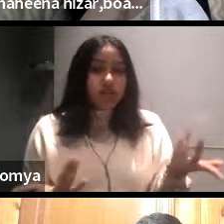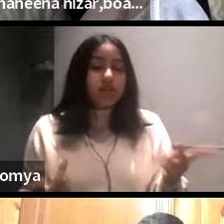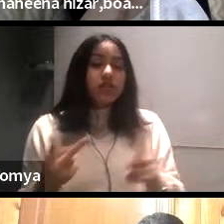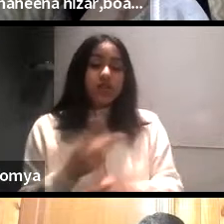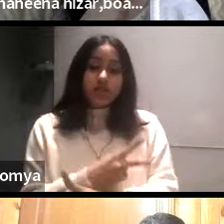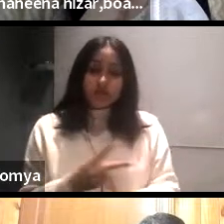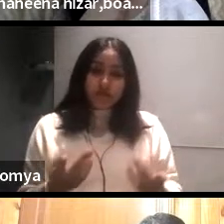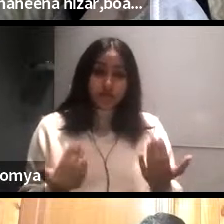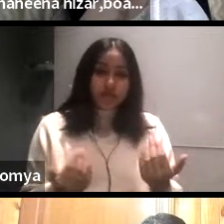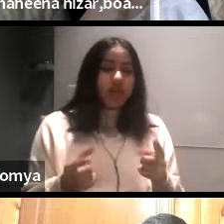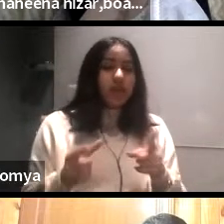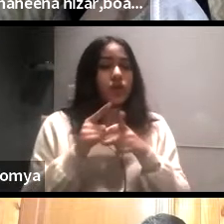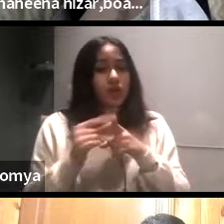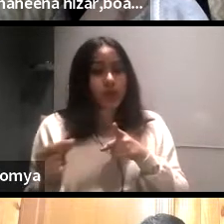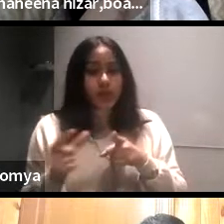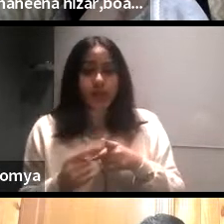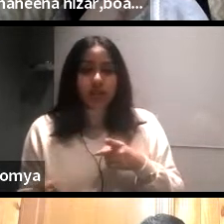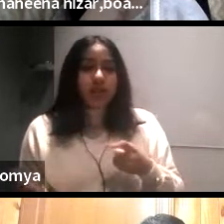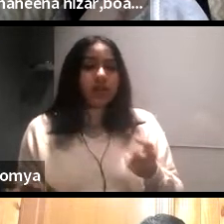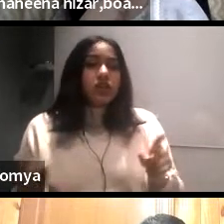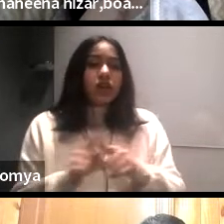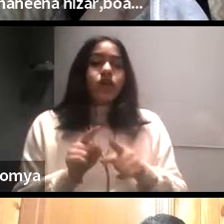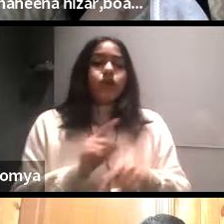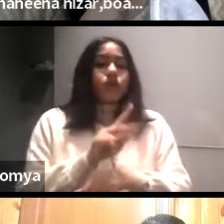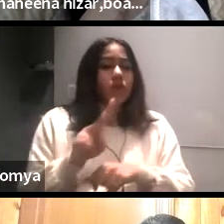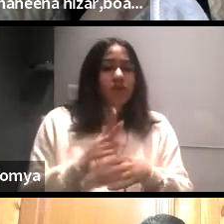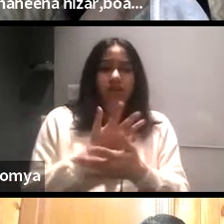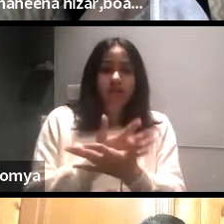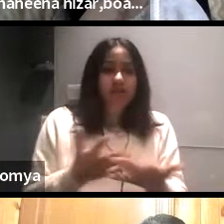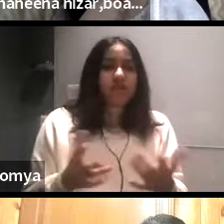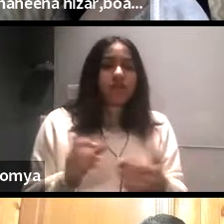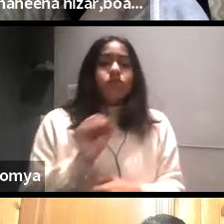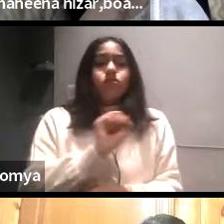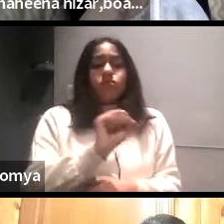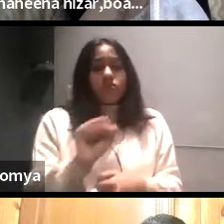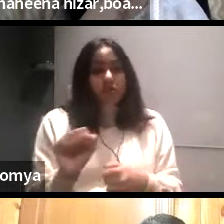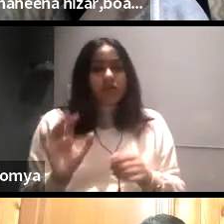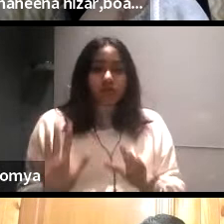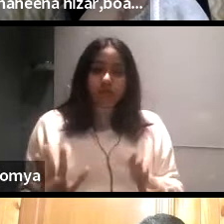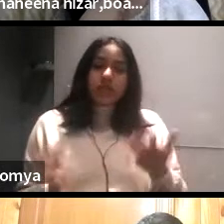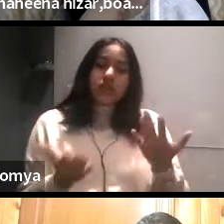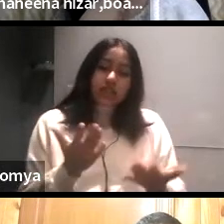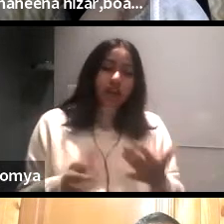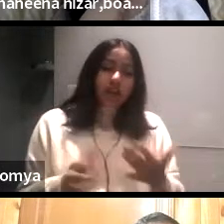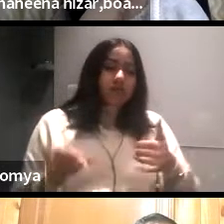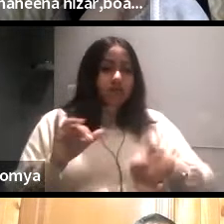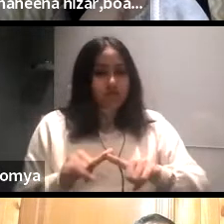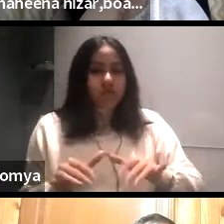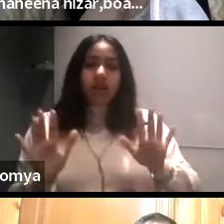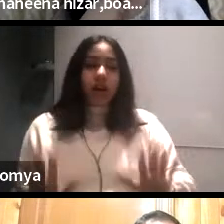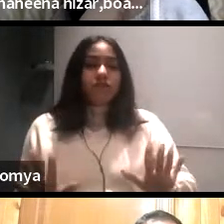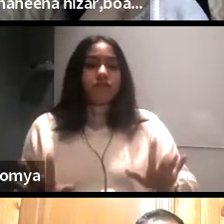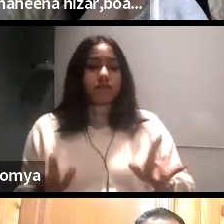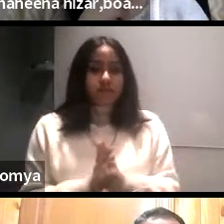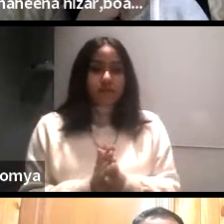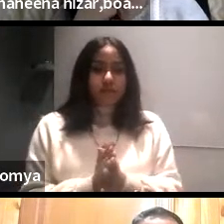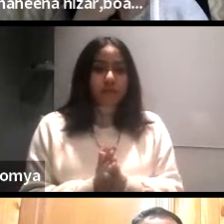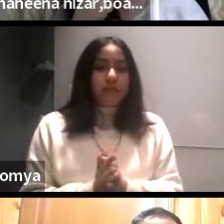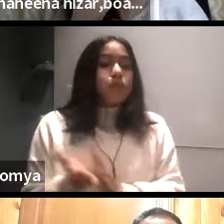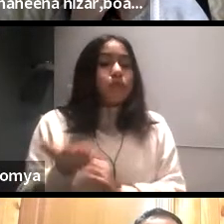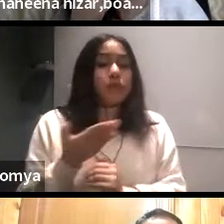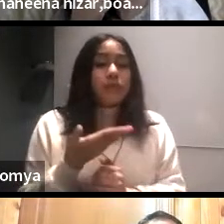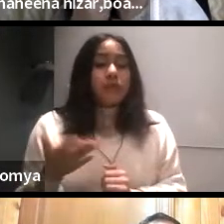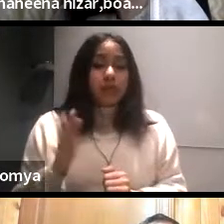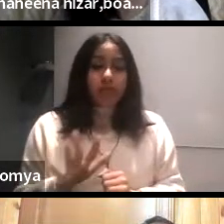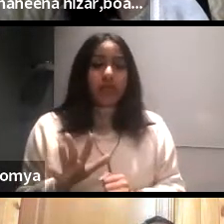another, working different patterns or hours. These are all things that can be adjustments or accommodations. And one